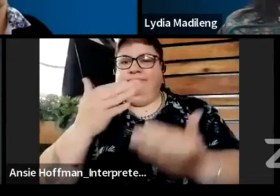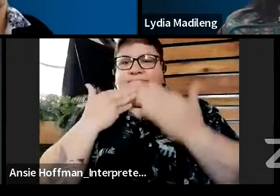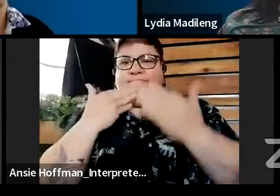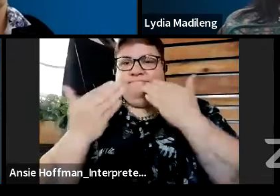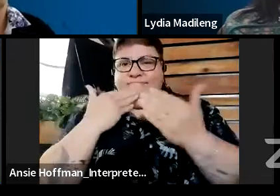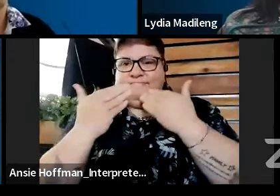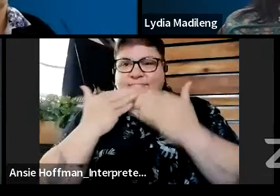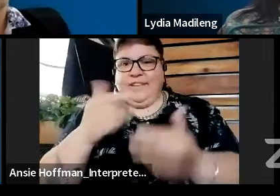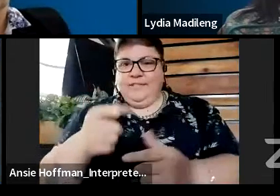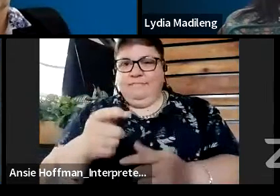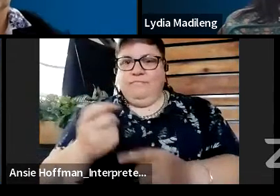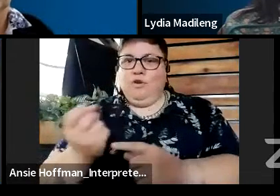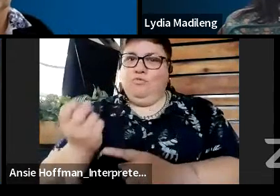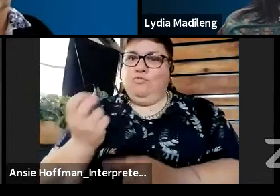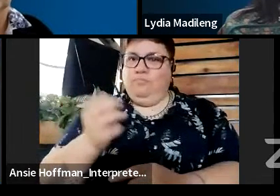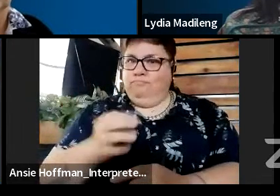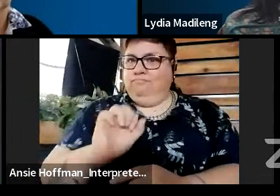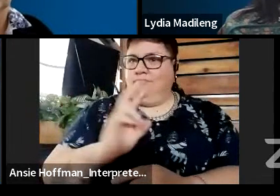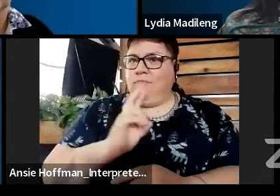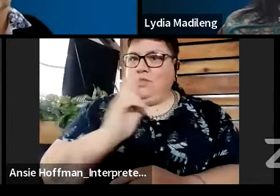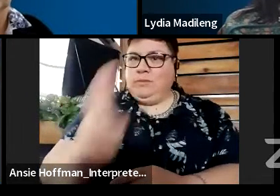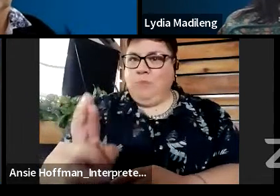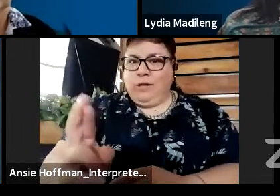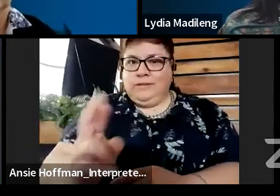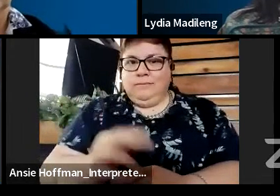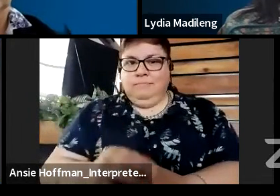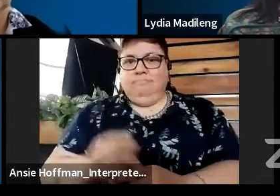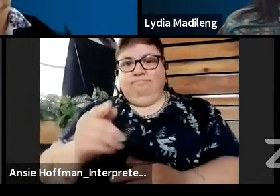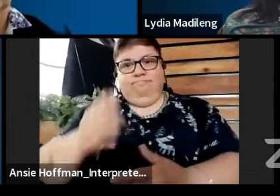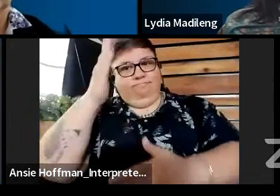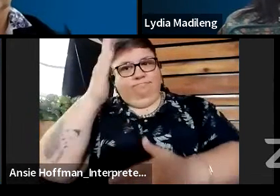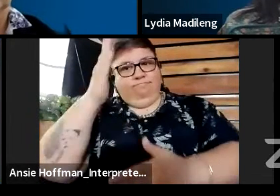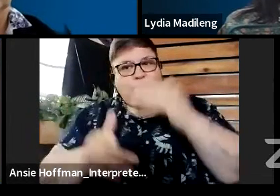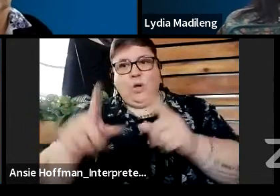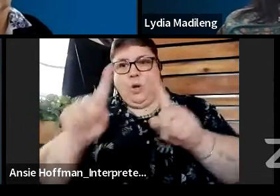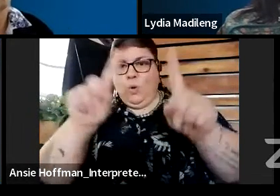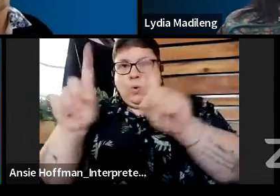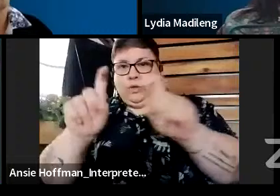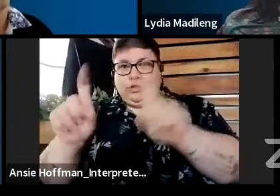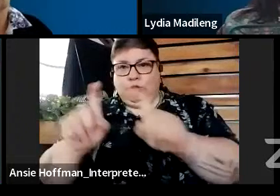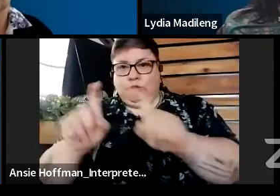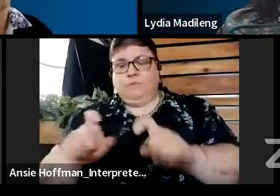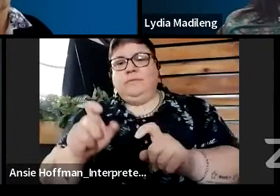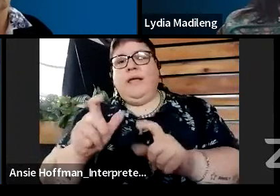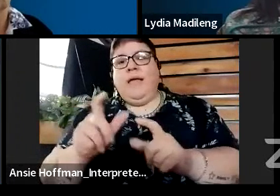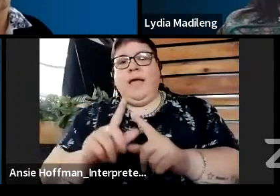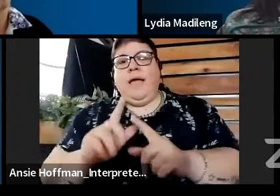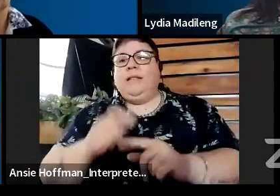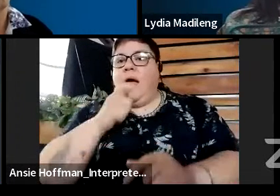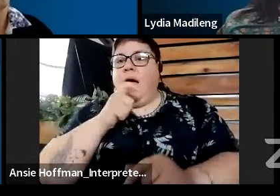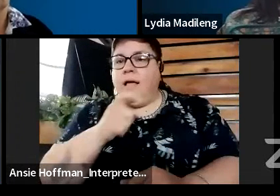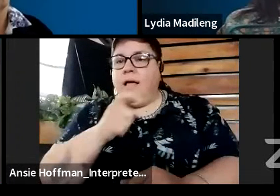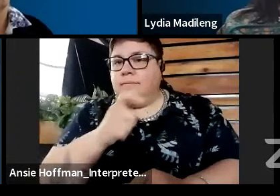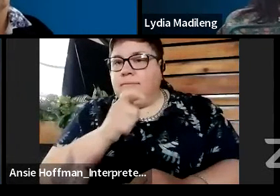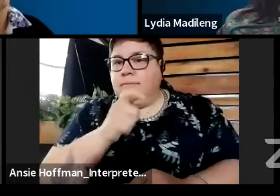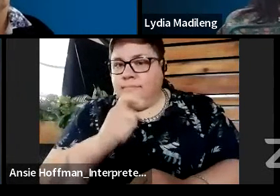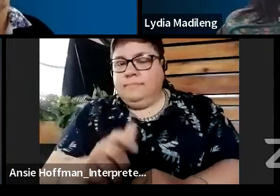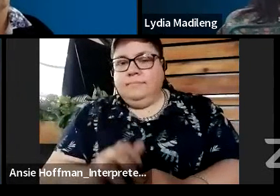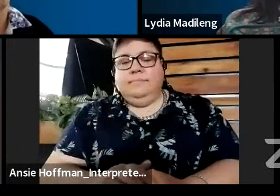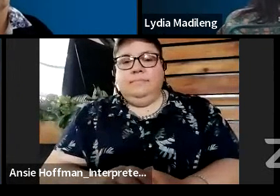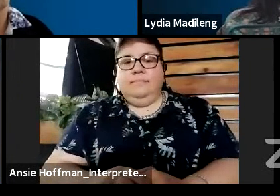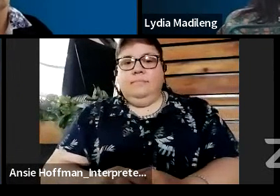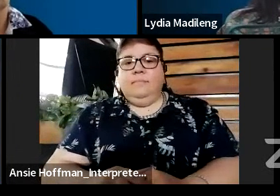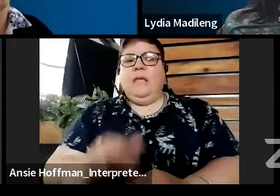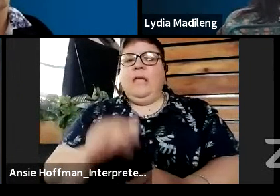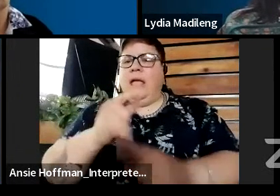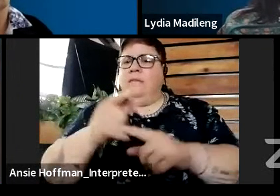comprehensive response. I think that brings us to the end of our question and answer session. We will still respond to the questions that we do receive,